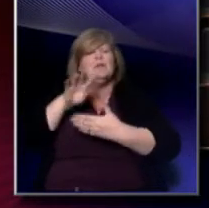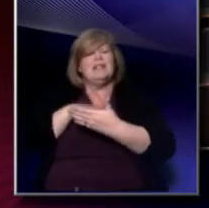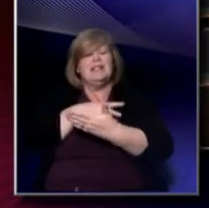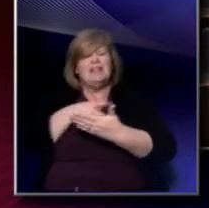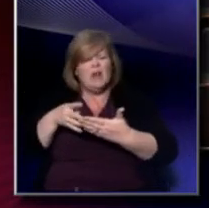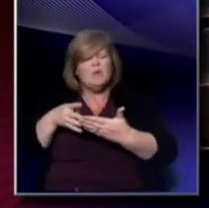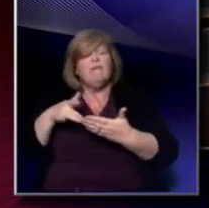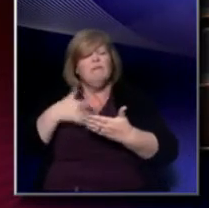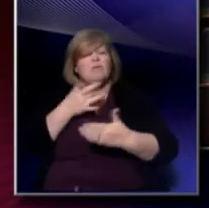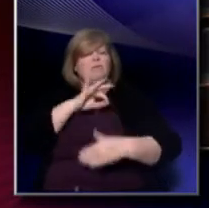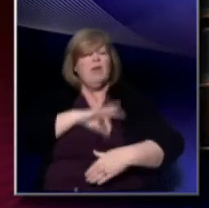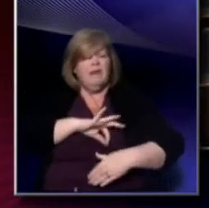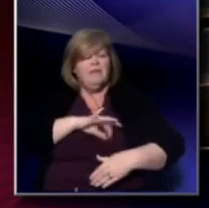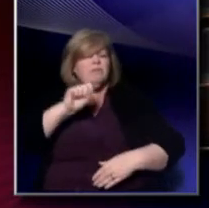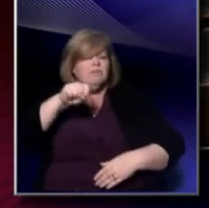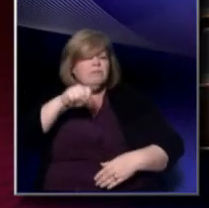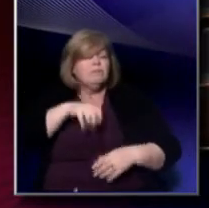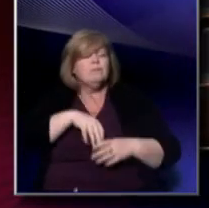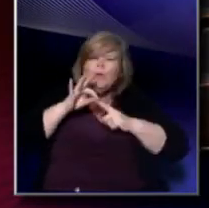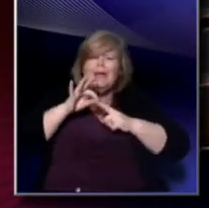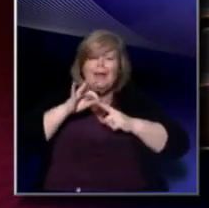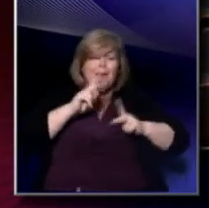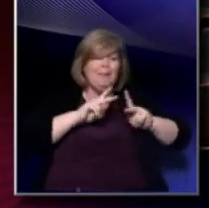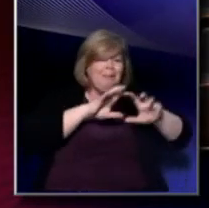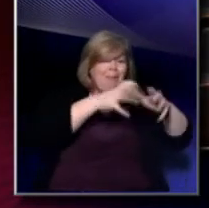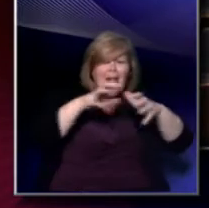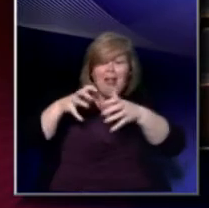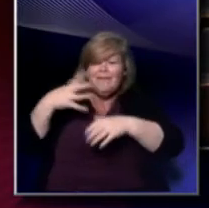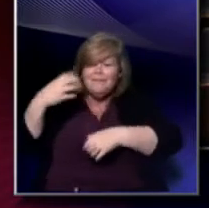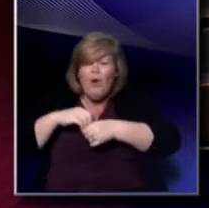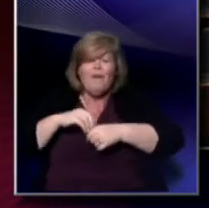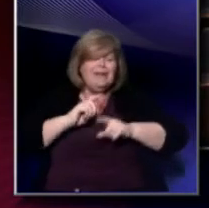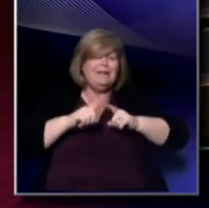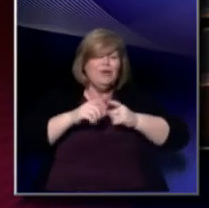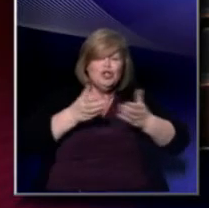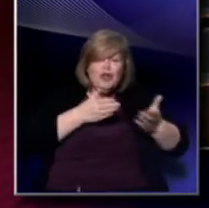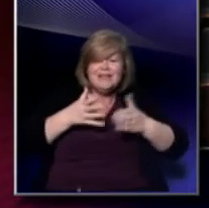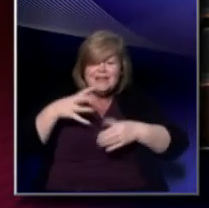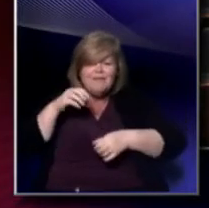buck. When you start talking to come in,